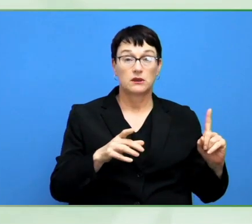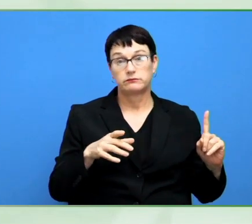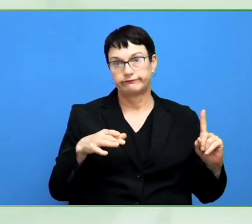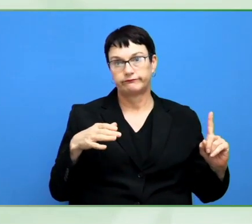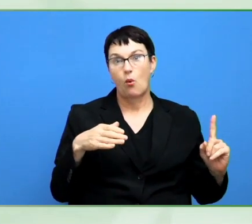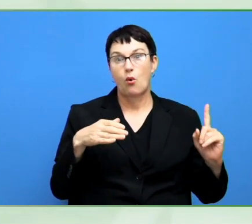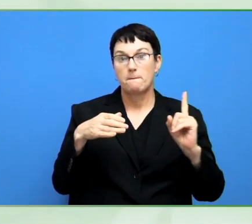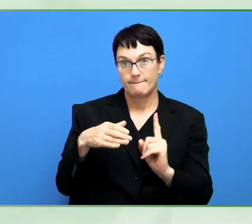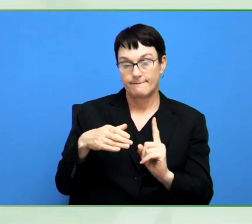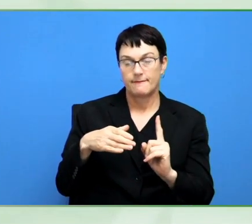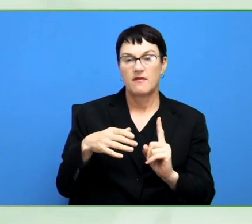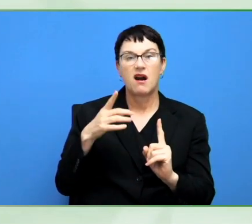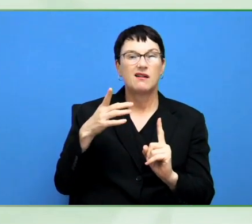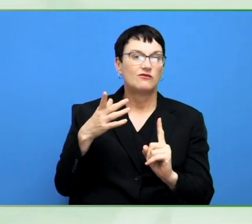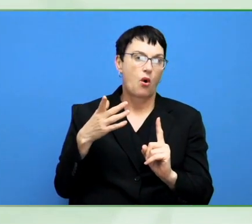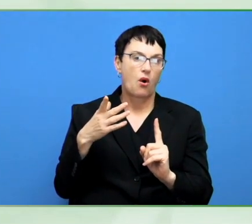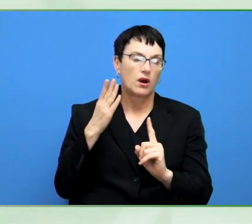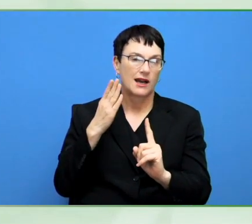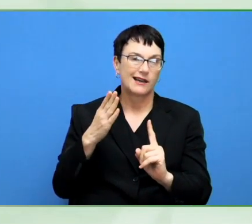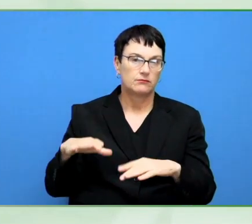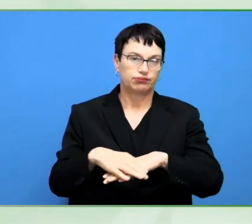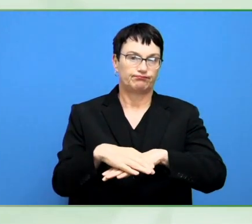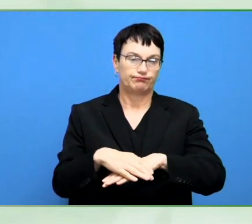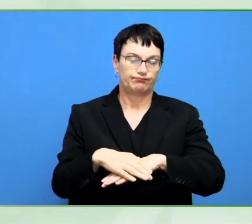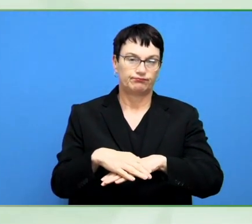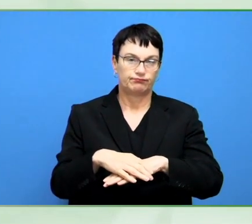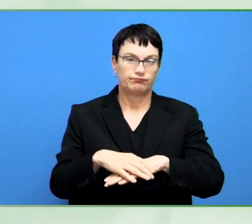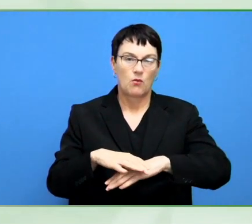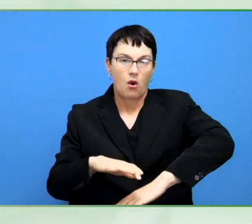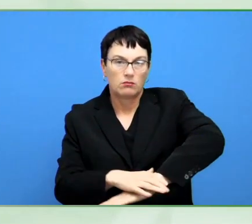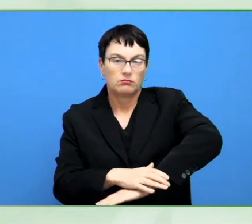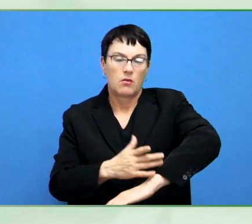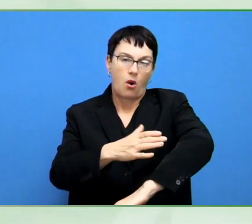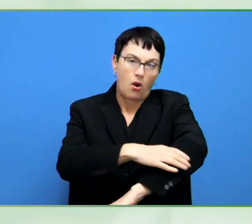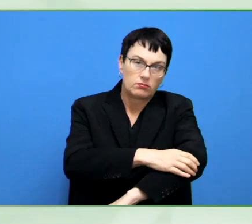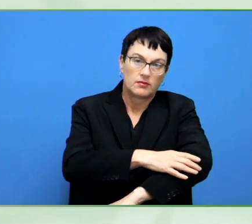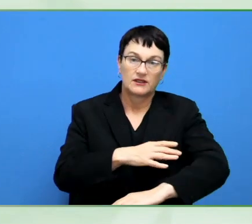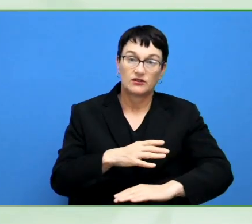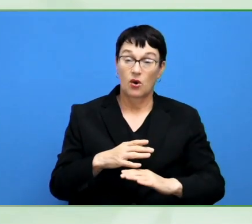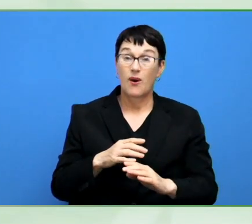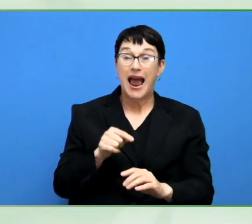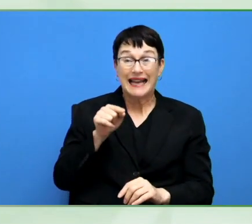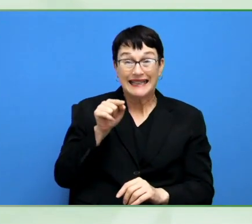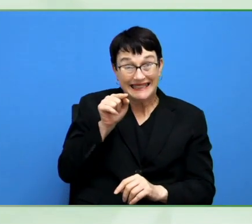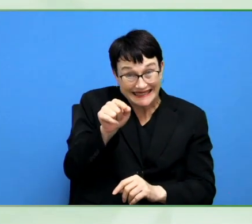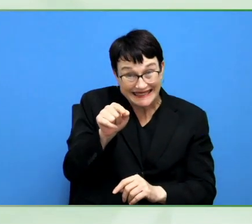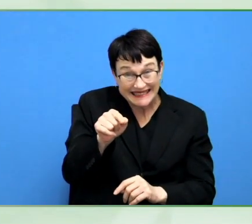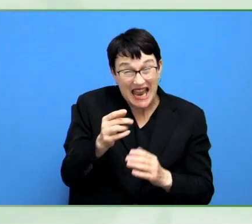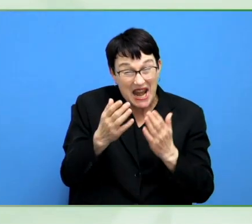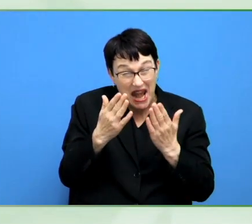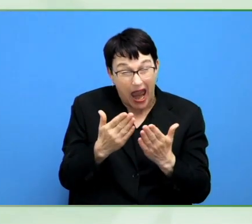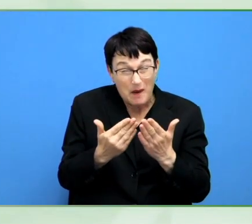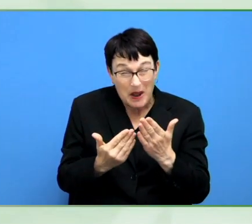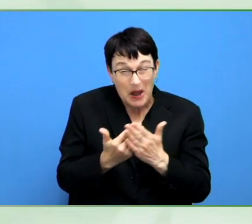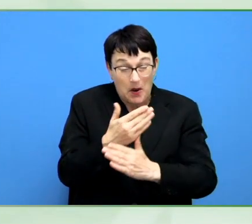I would say the touch point that a patient would need to be informed, hey, when you are done using this prosthetic in a year, 2,